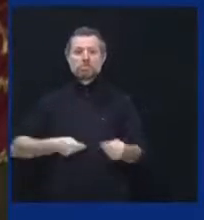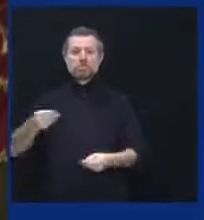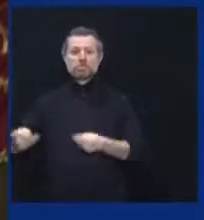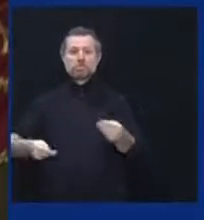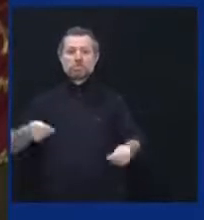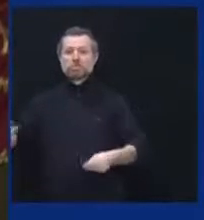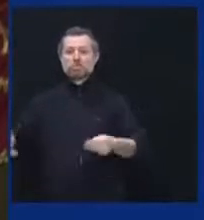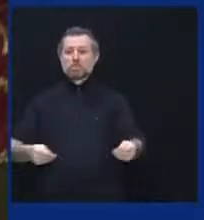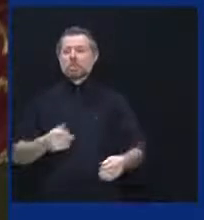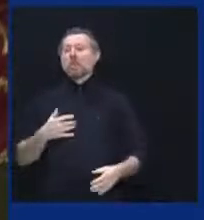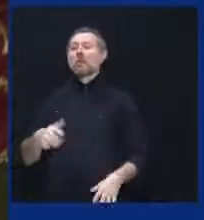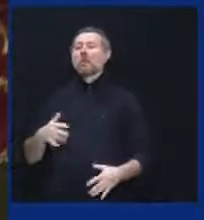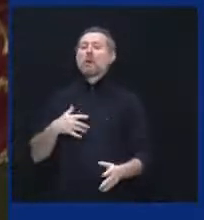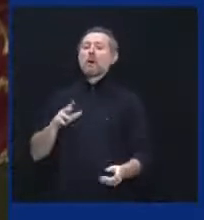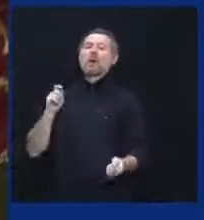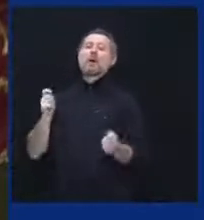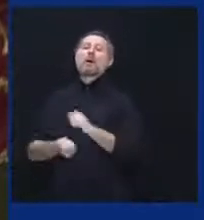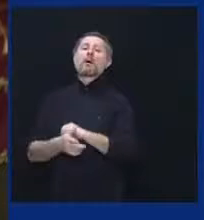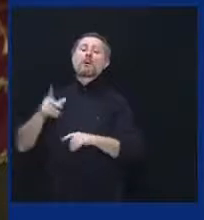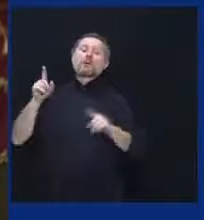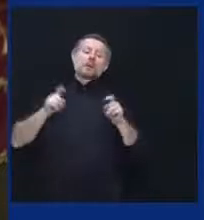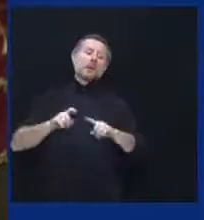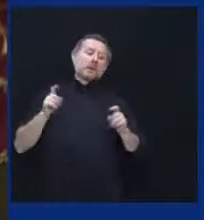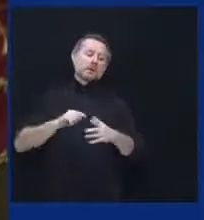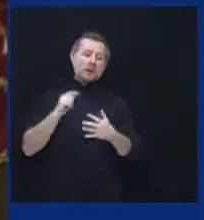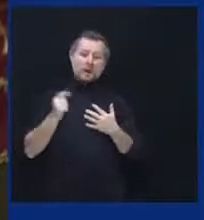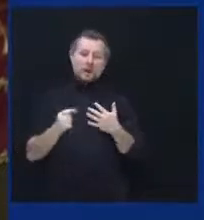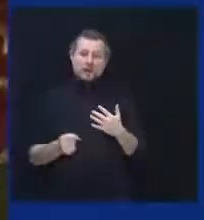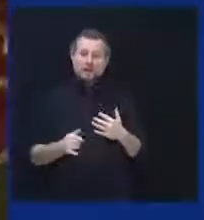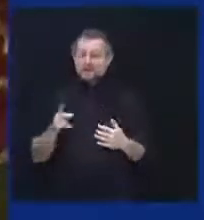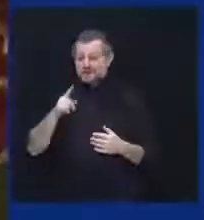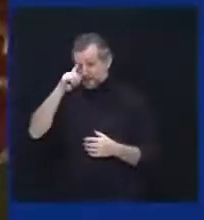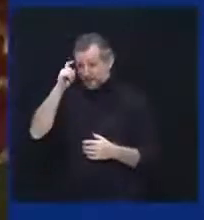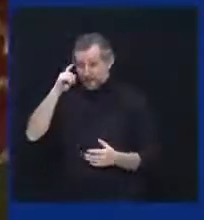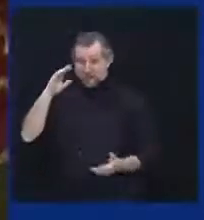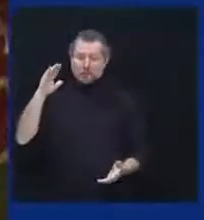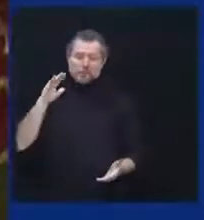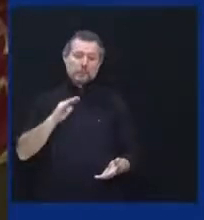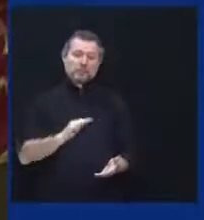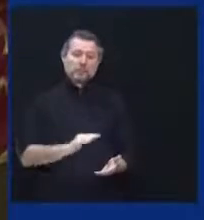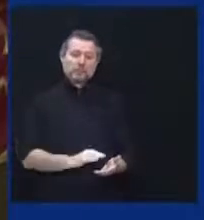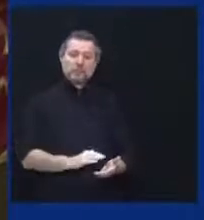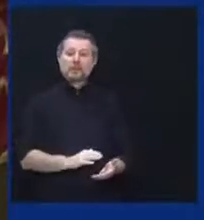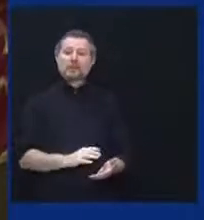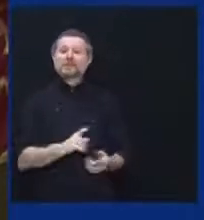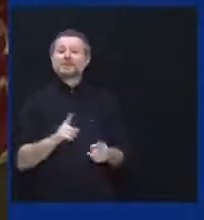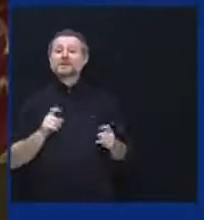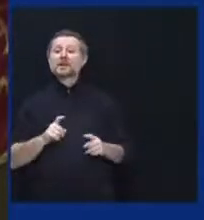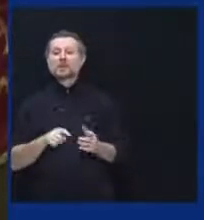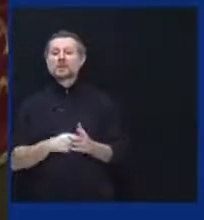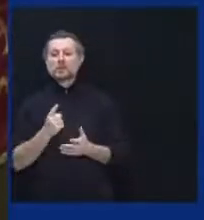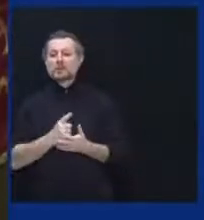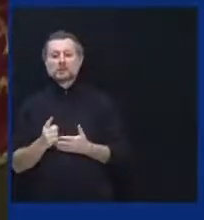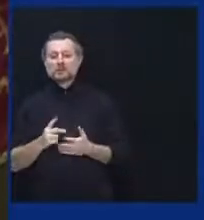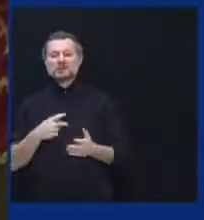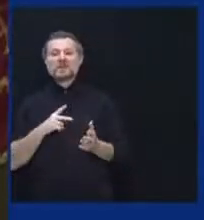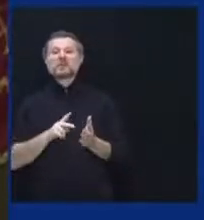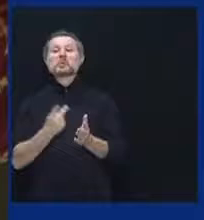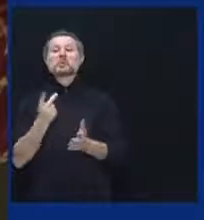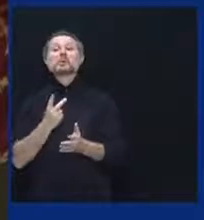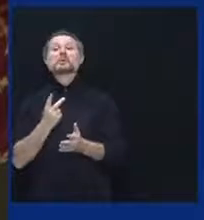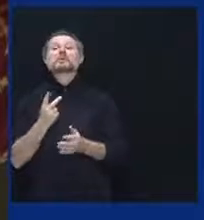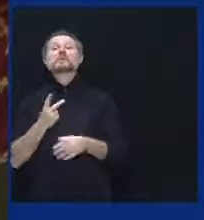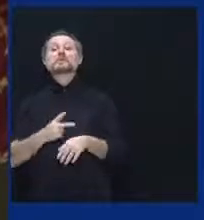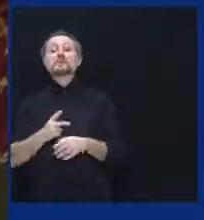in facilities. When the COVID positivity was lower over the summer, it was once weekly. We're now back up to twice weekly statewide. And